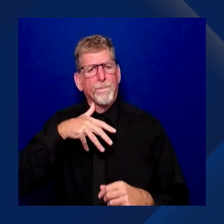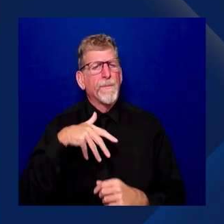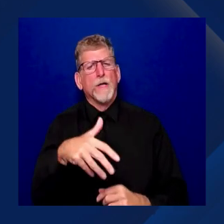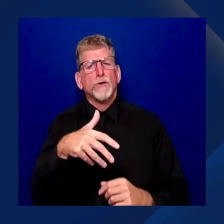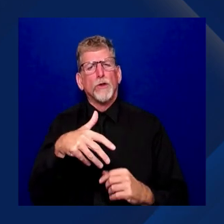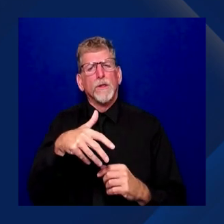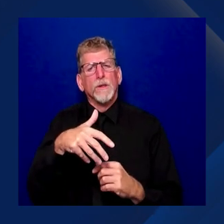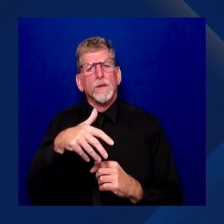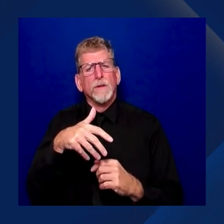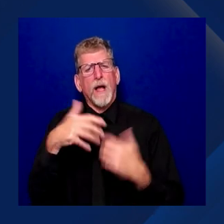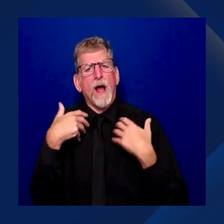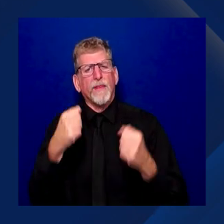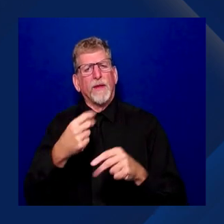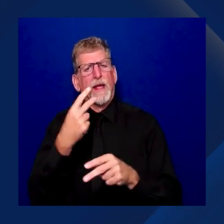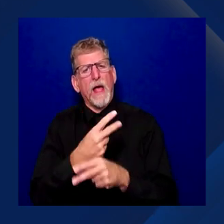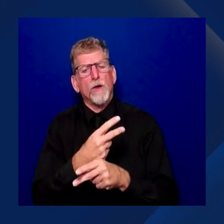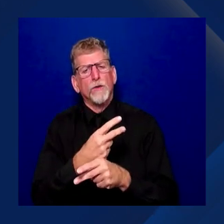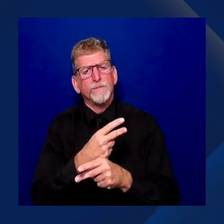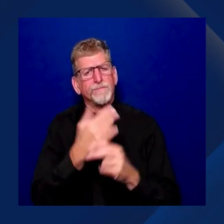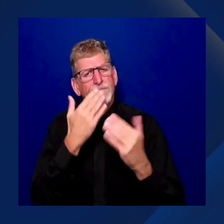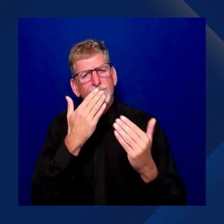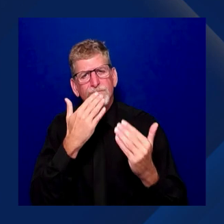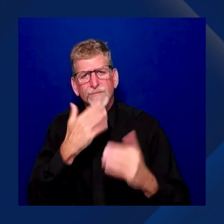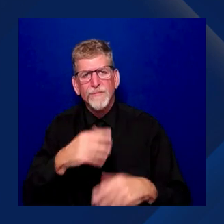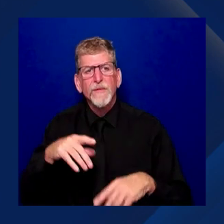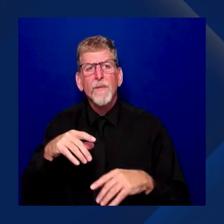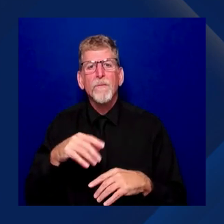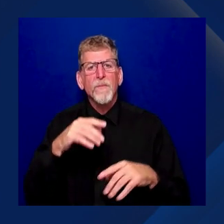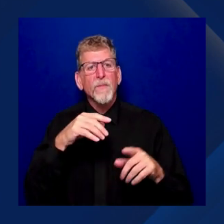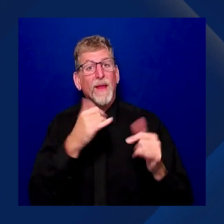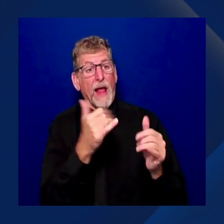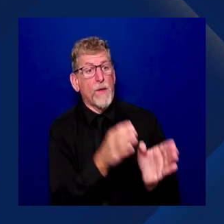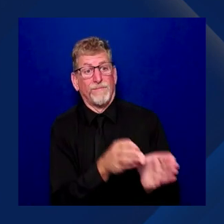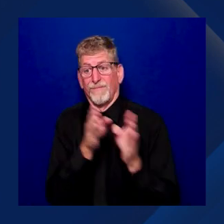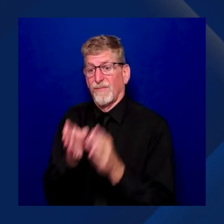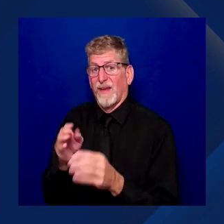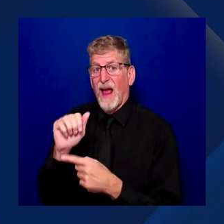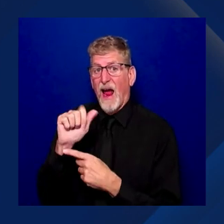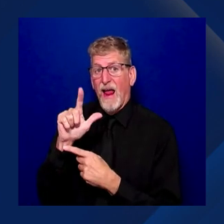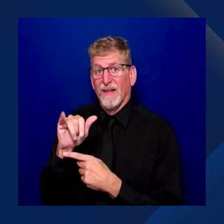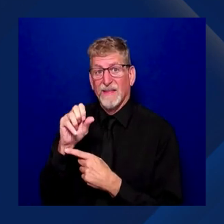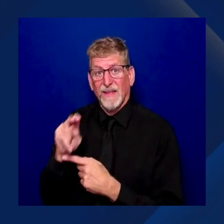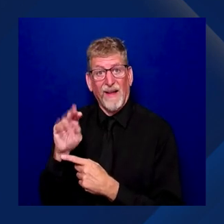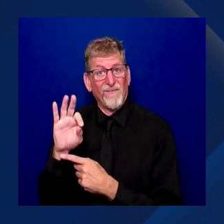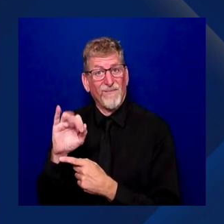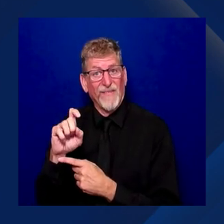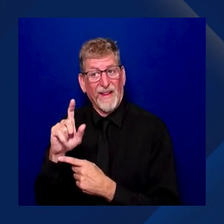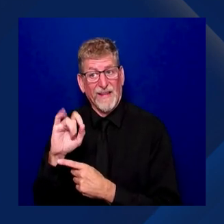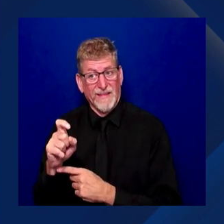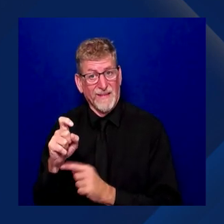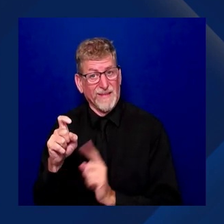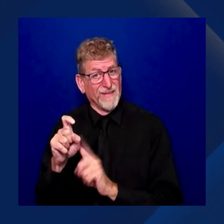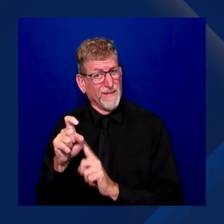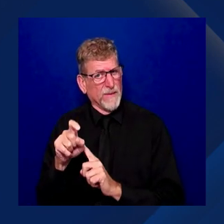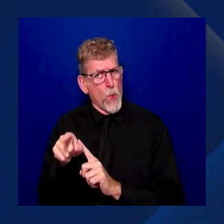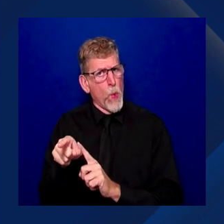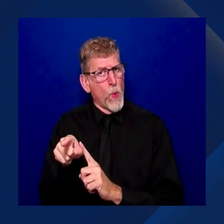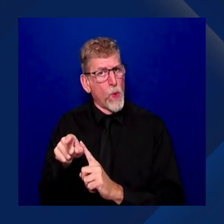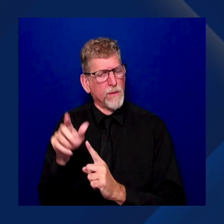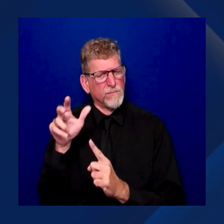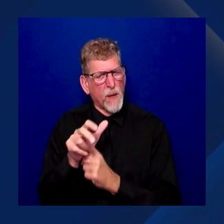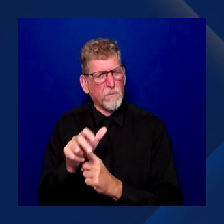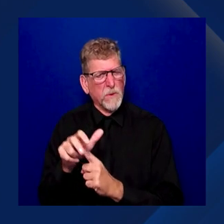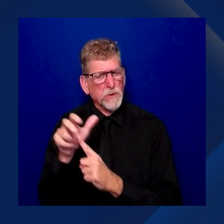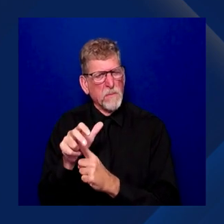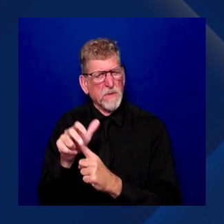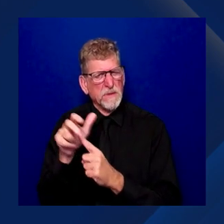Felix. Allyson is an American track and field champion and icon. She's the most decorated American track and